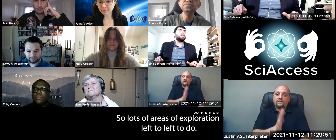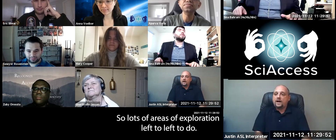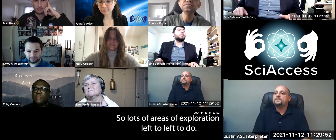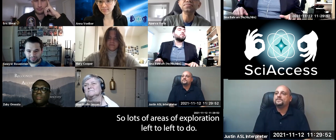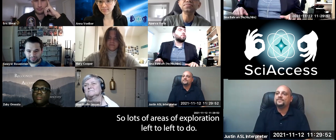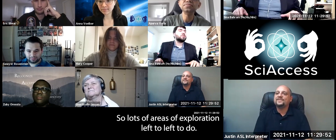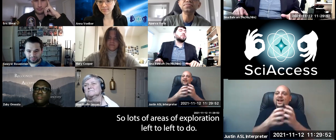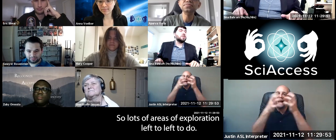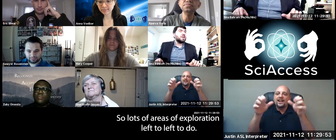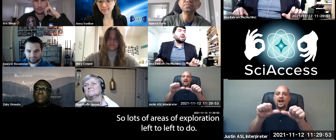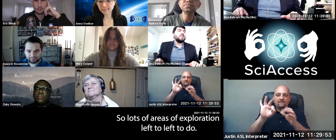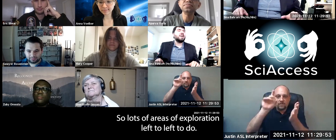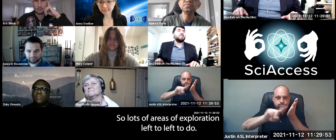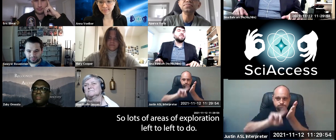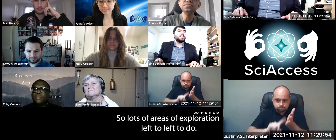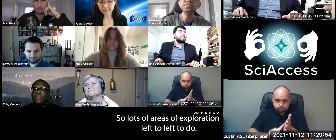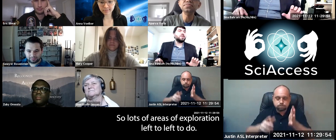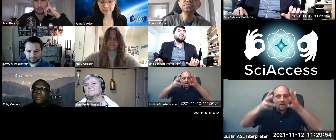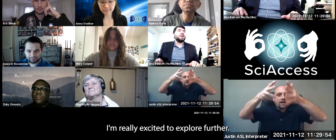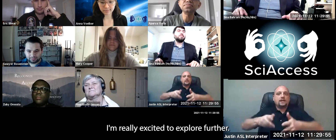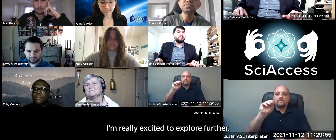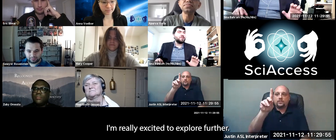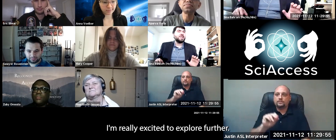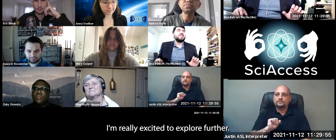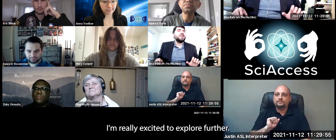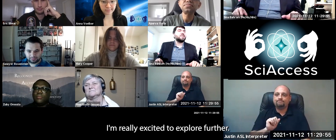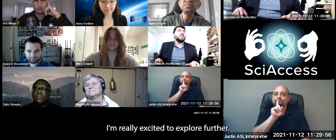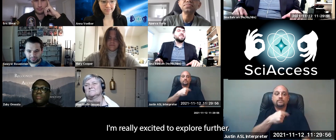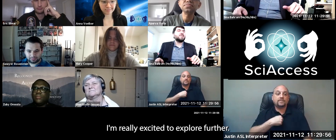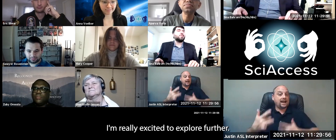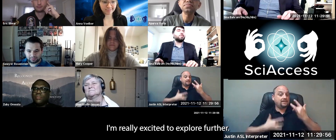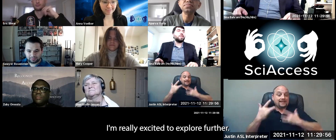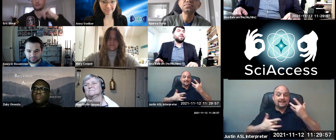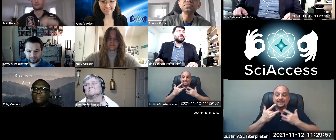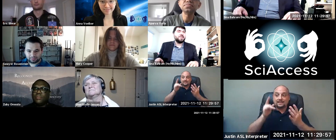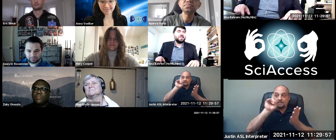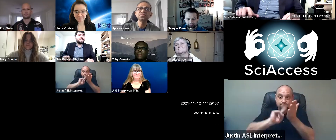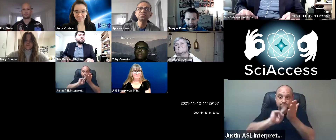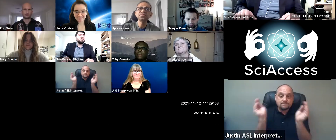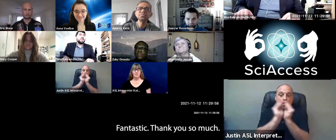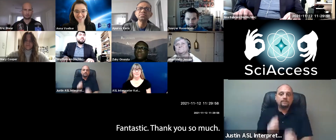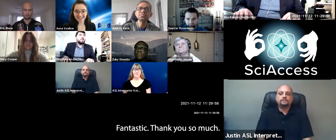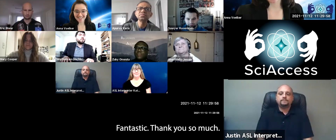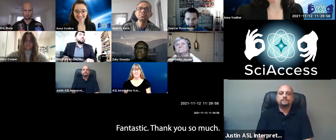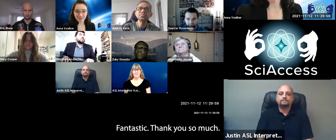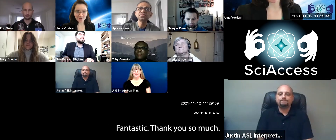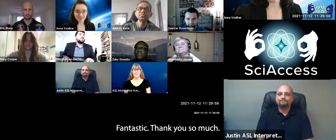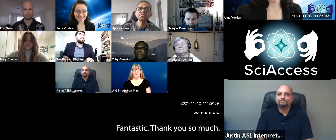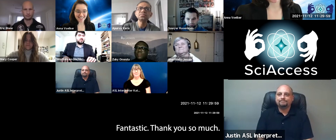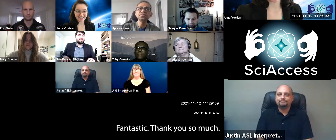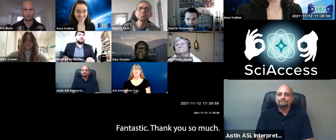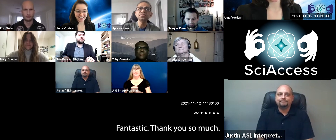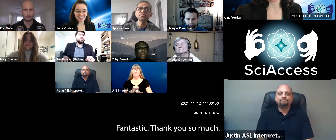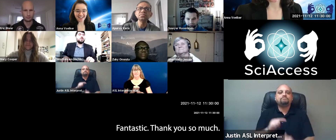lots of areas of exploration left to do. Really excited to explore further. Fantastic. Thank you so